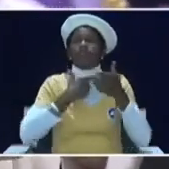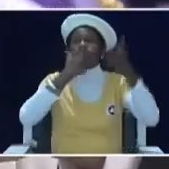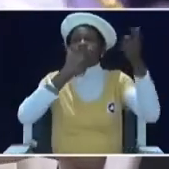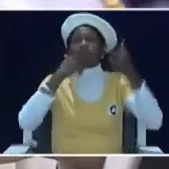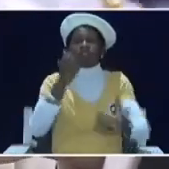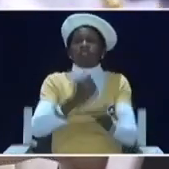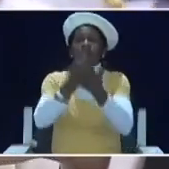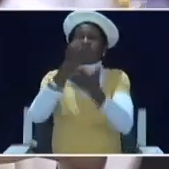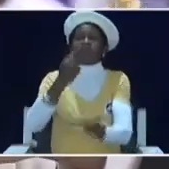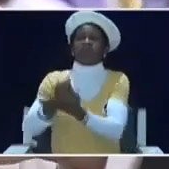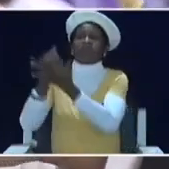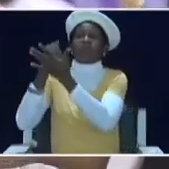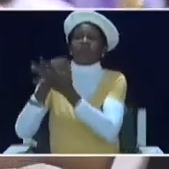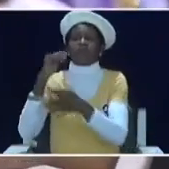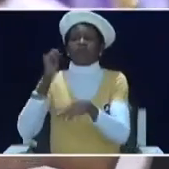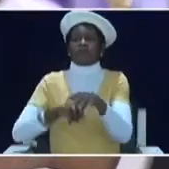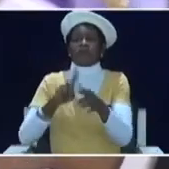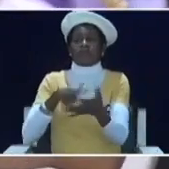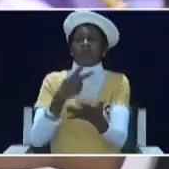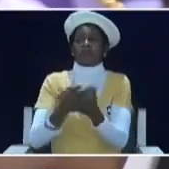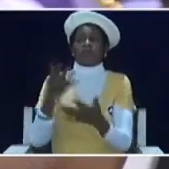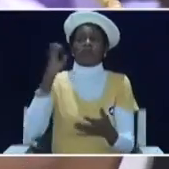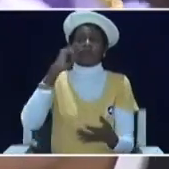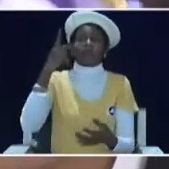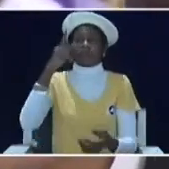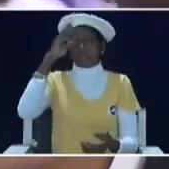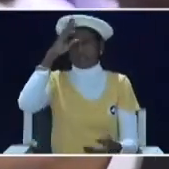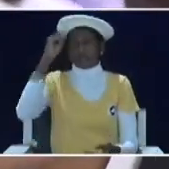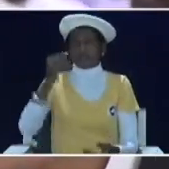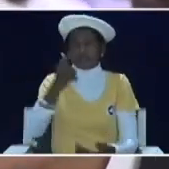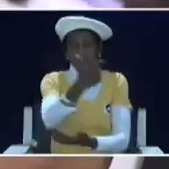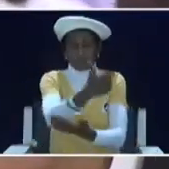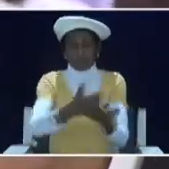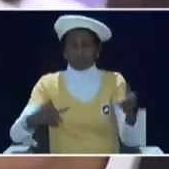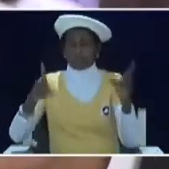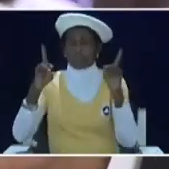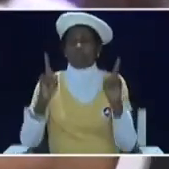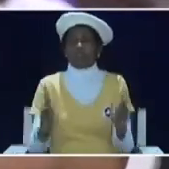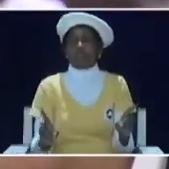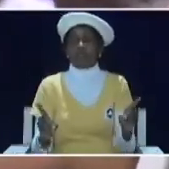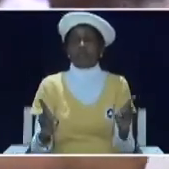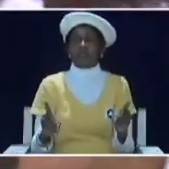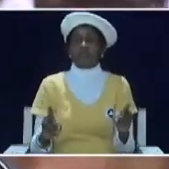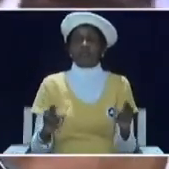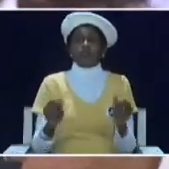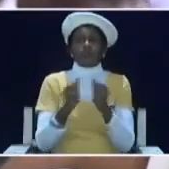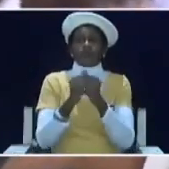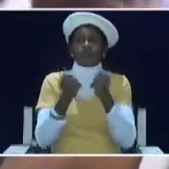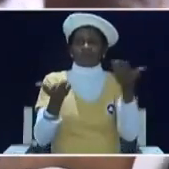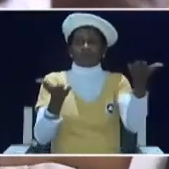help, help. By the time I got there, I saw a man lie down, lifeless.